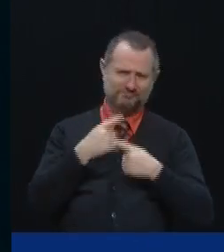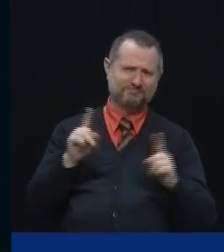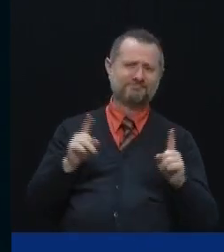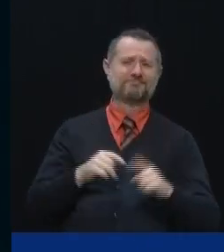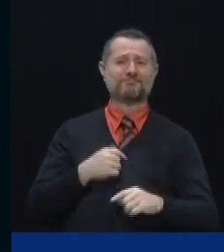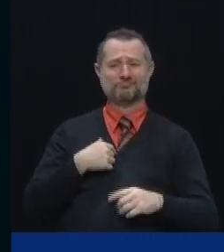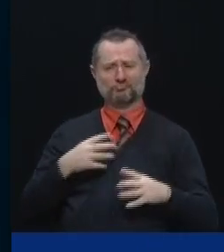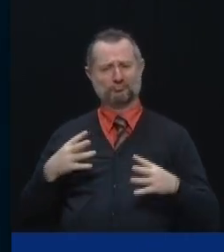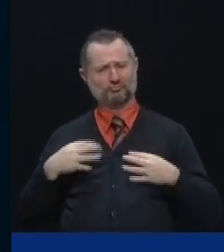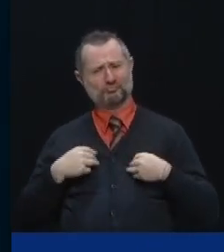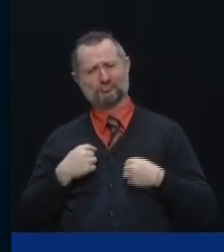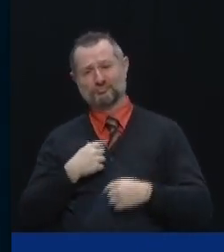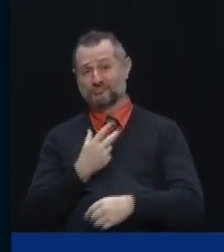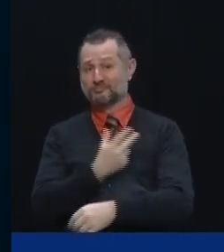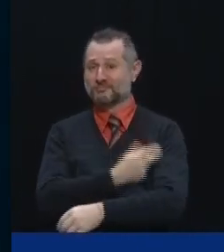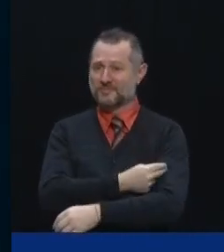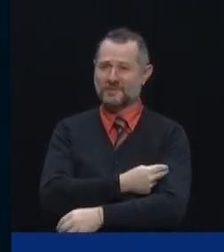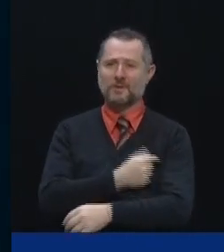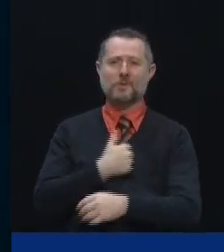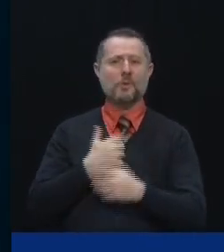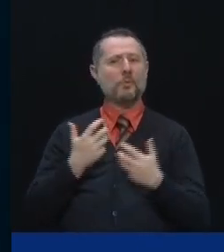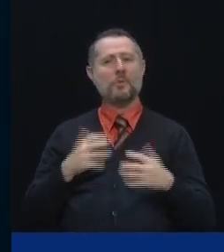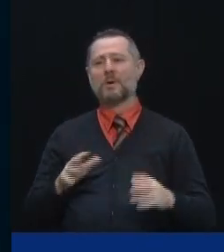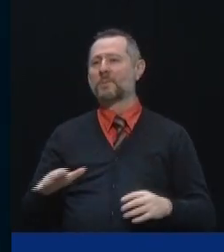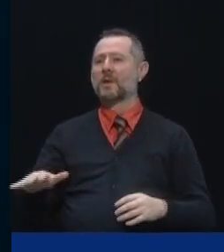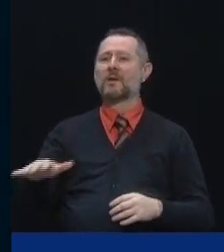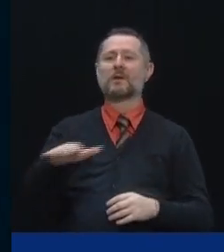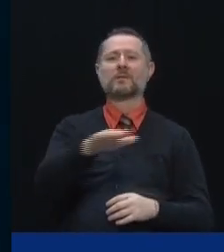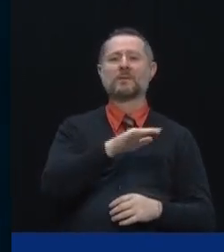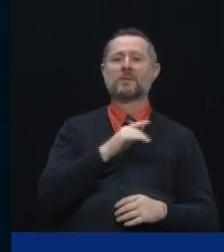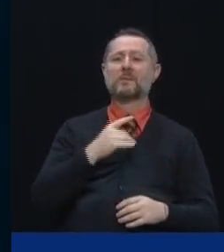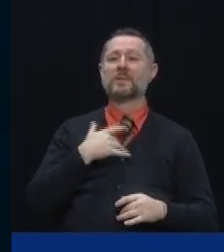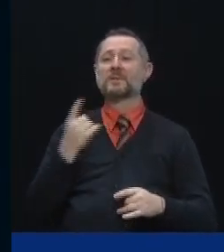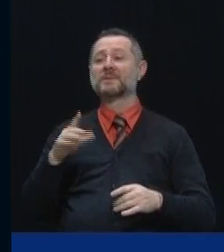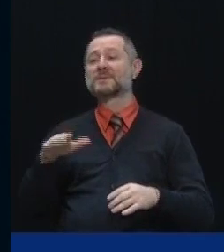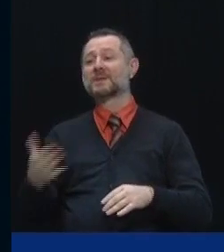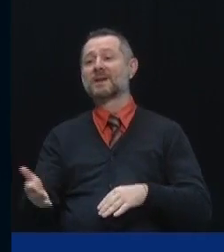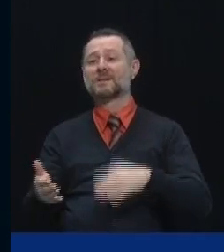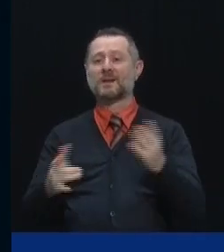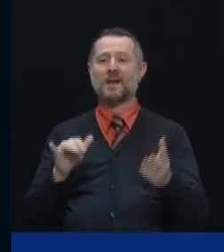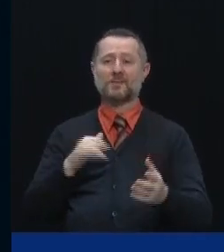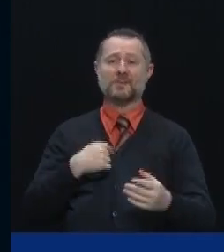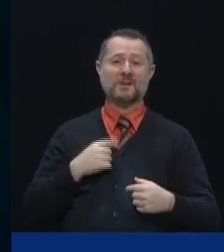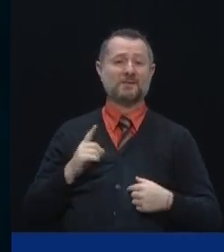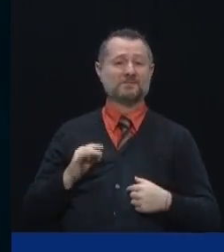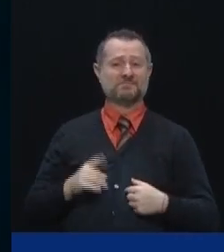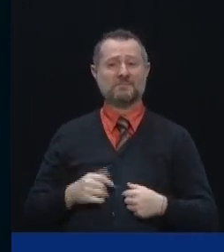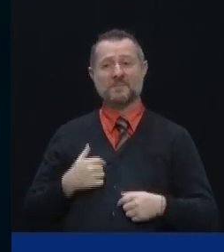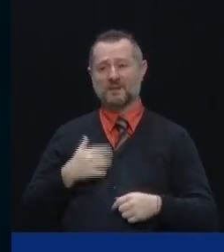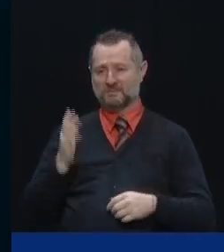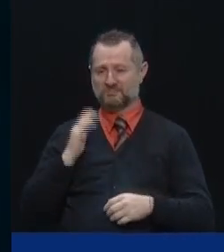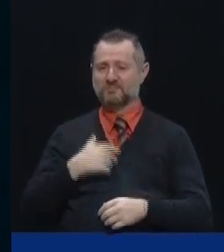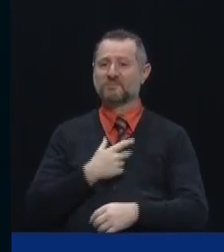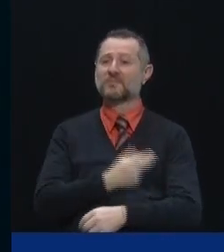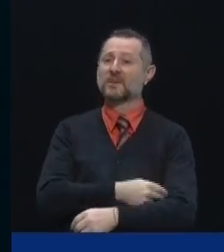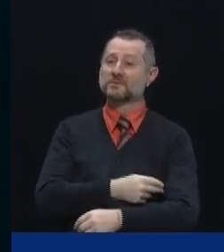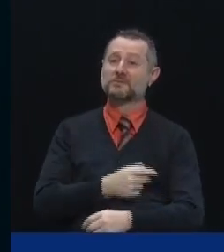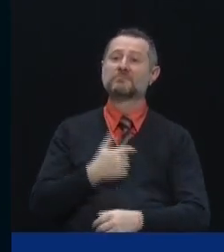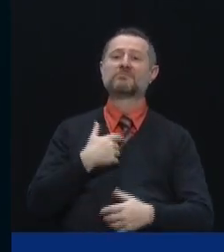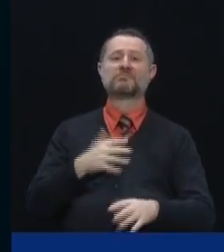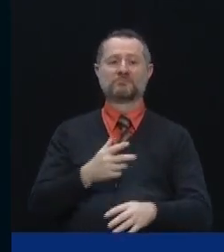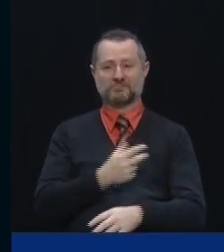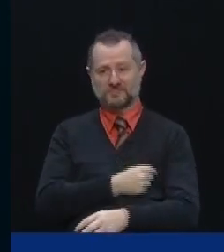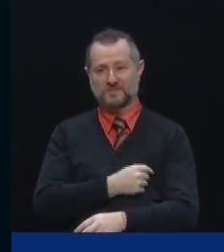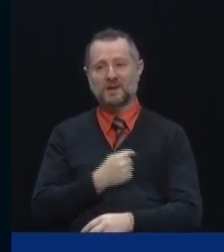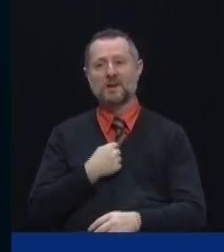vaccine as soon as I can. Because I do not want anyone else to lose a loved one the way that I did. That's why I was vaccinated. I'm getting vaccinated because I'm